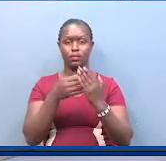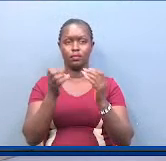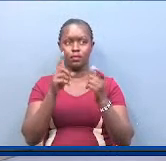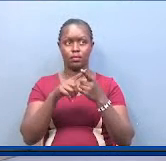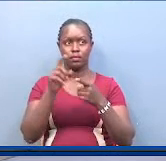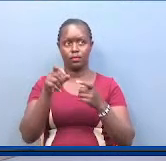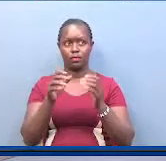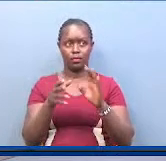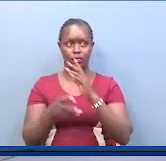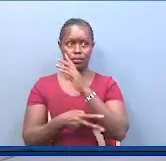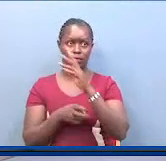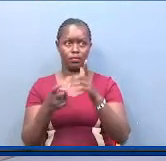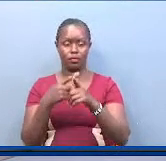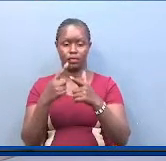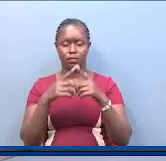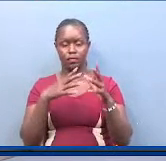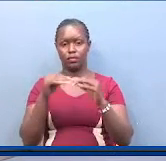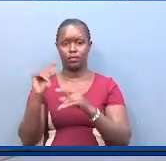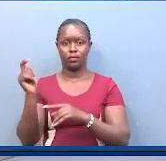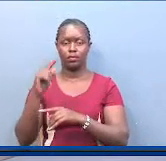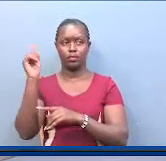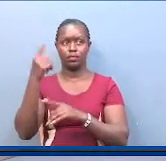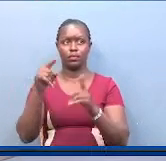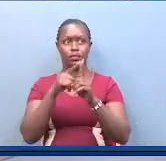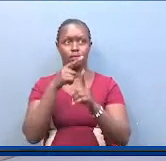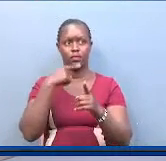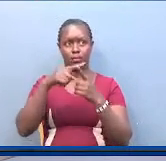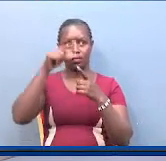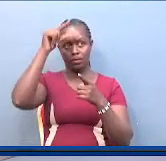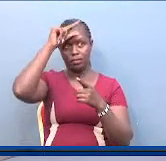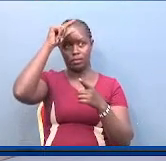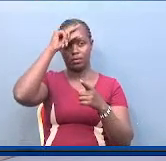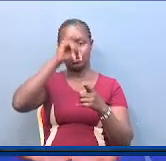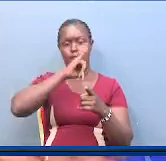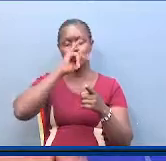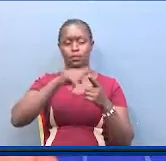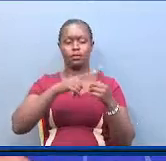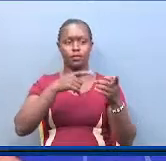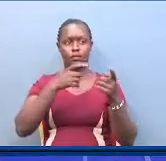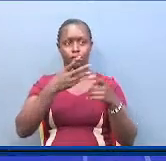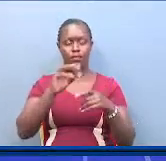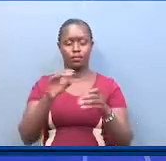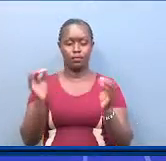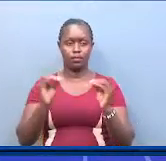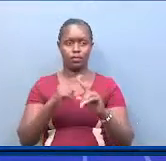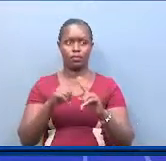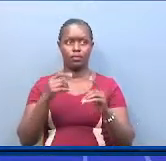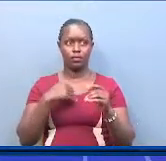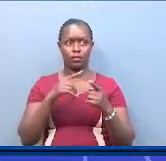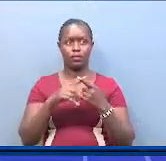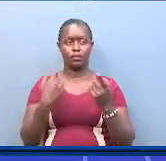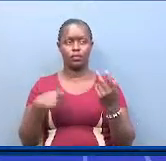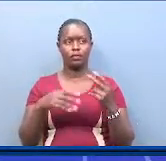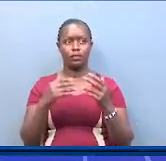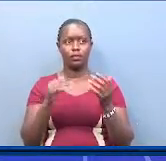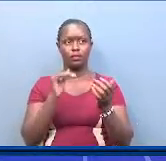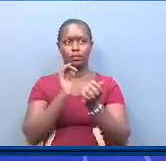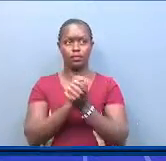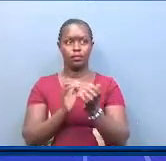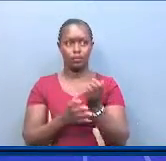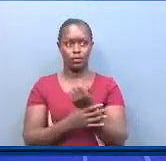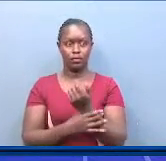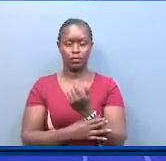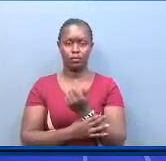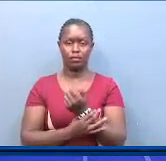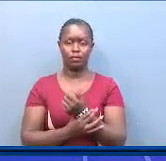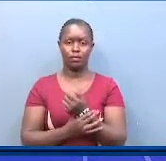has stolen something, they run to Kenya Kwanza. And they say the government is actually after them. It is not like that. But they have not been convicted they have in a not court been, of law. No,